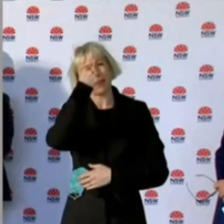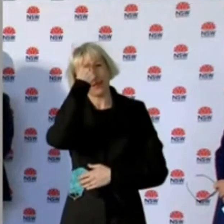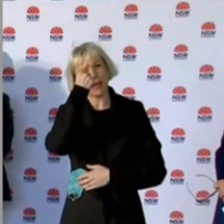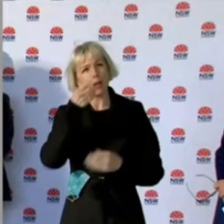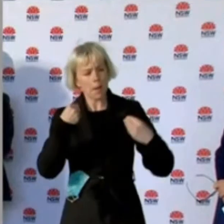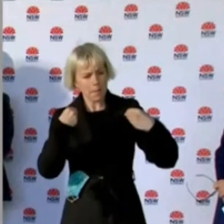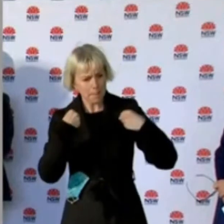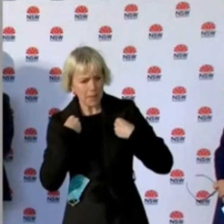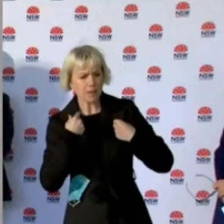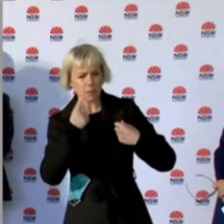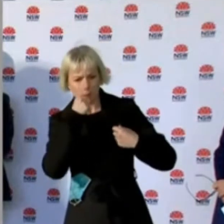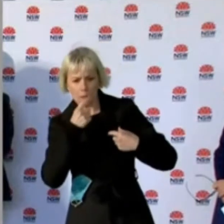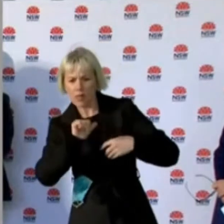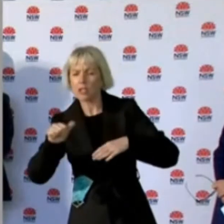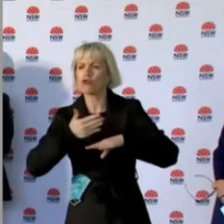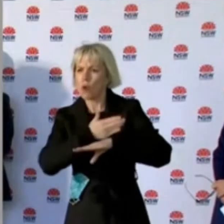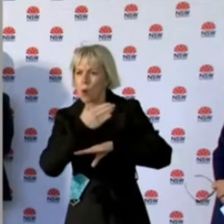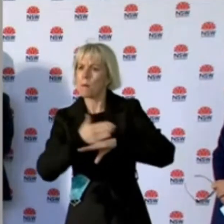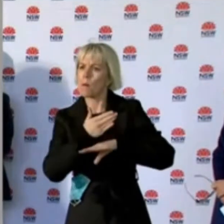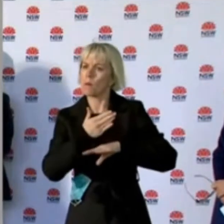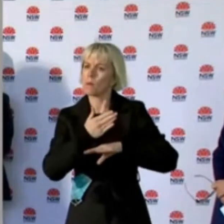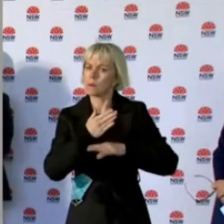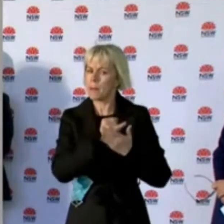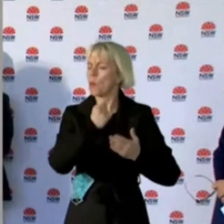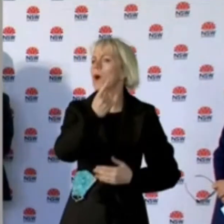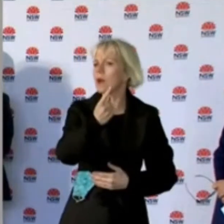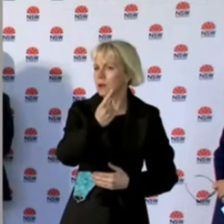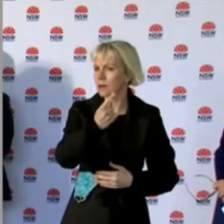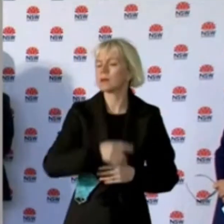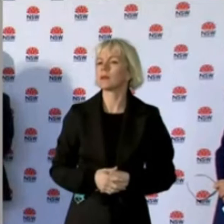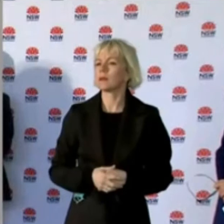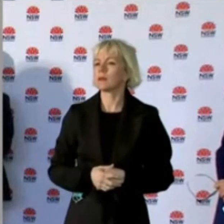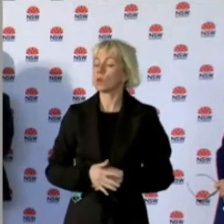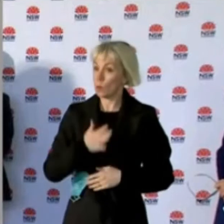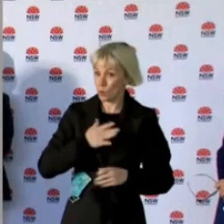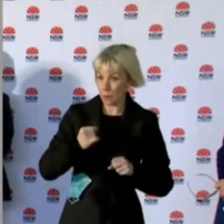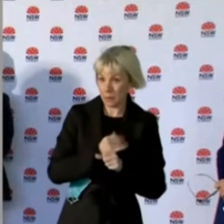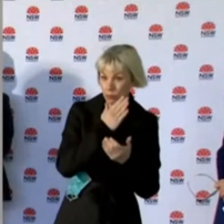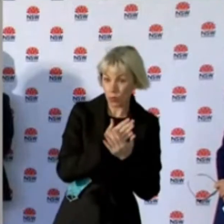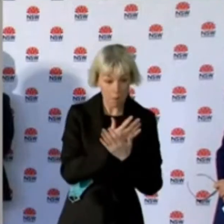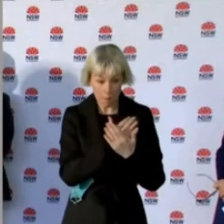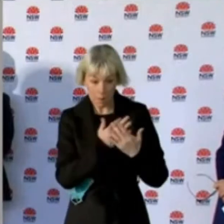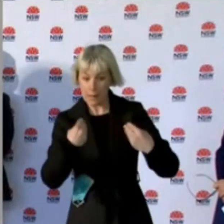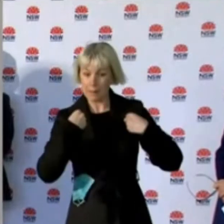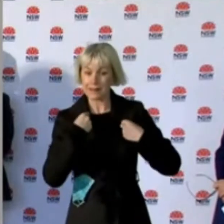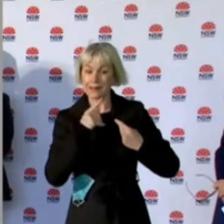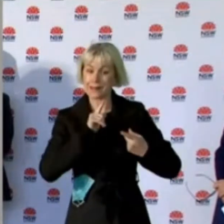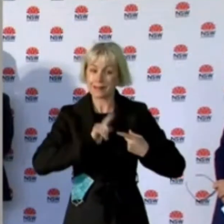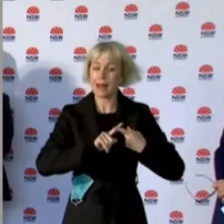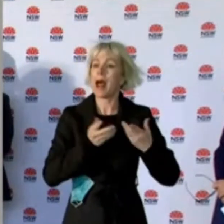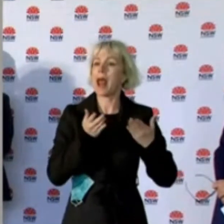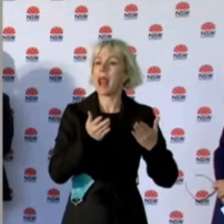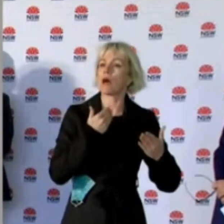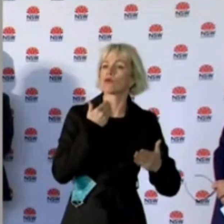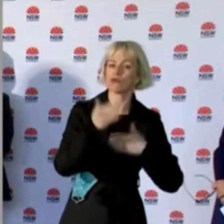We want to make sure that we keep as many people in work, as many businesses going as possible, and that's exactly what we will do during this period